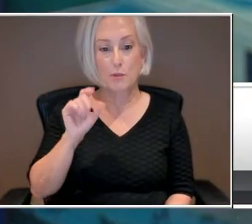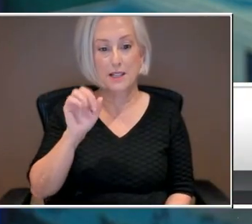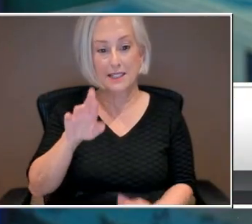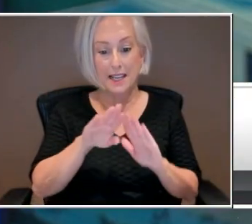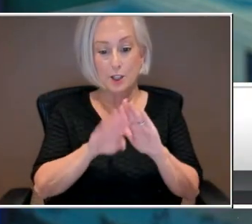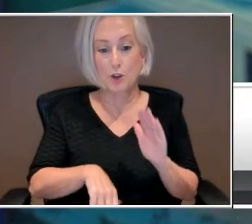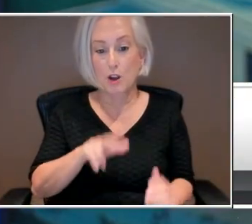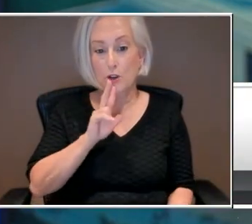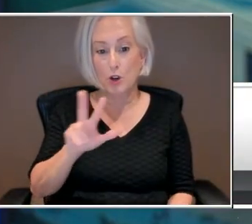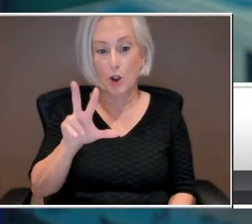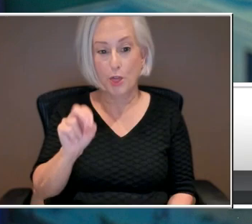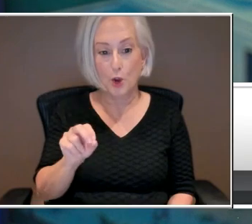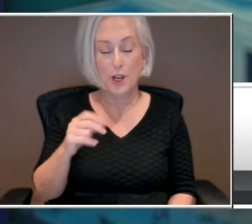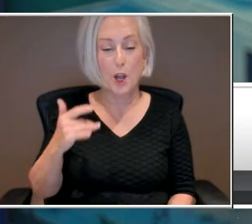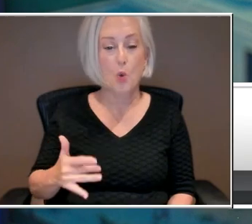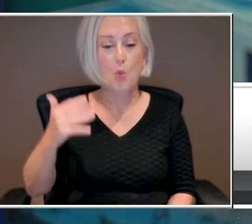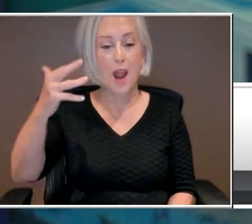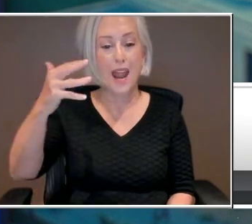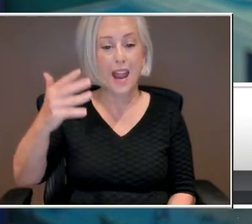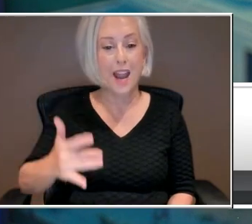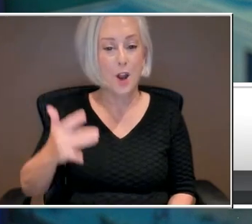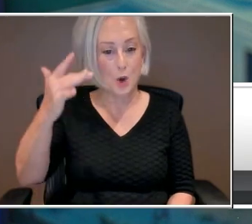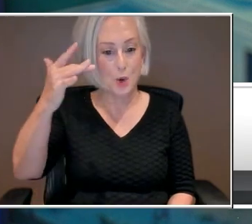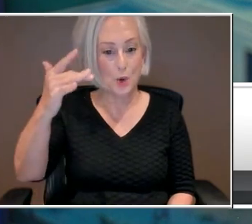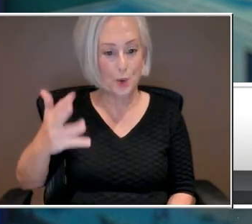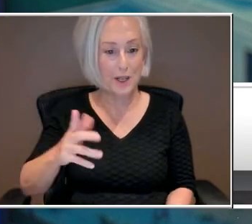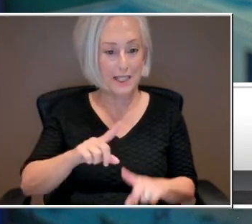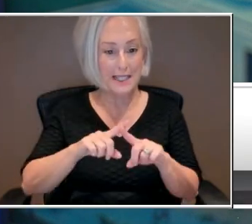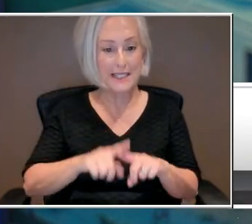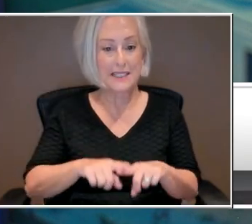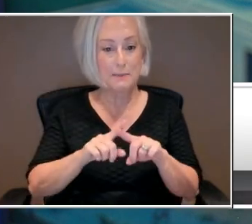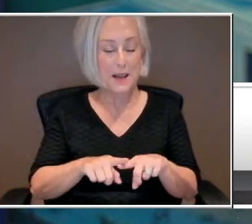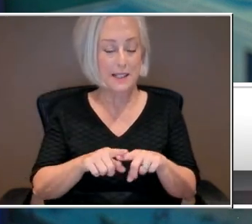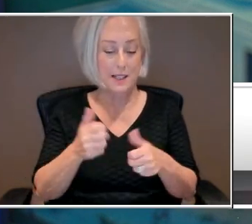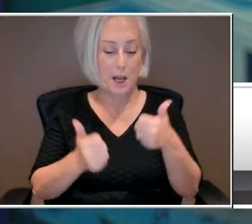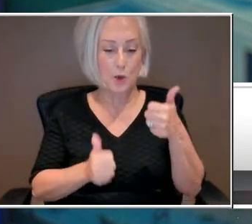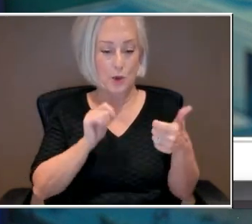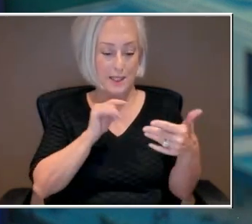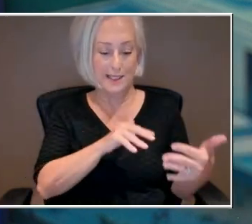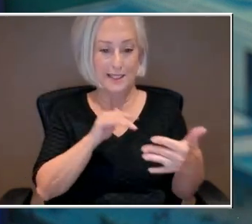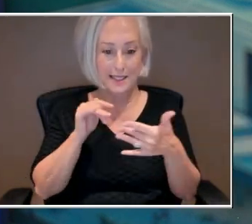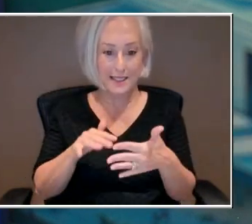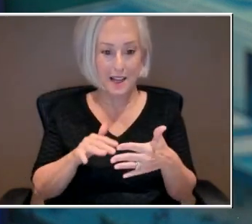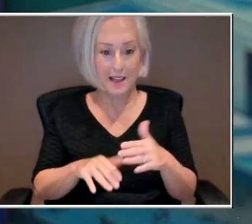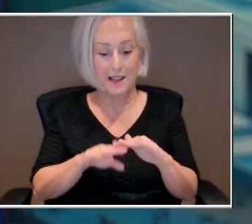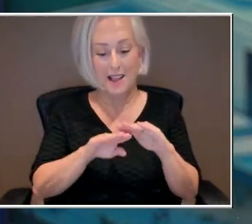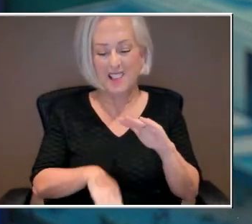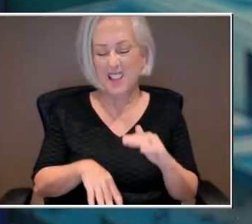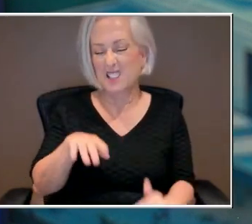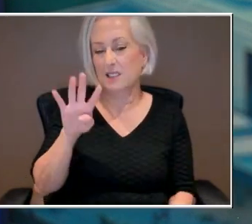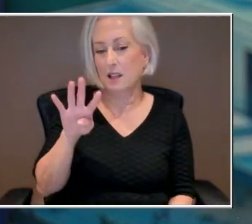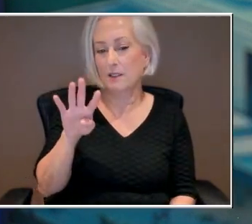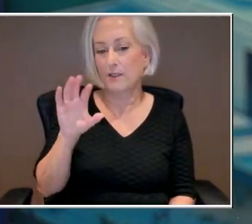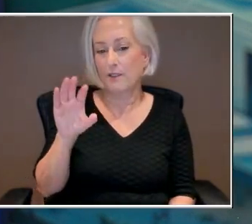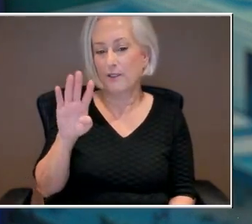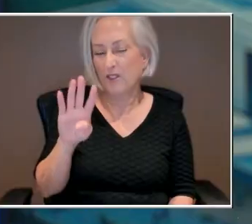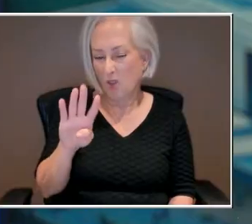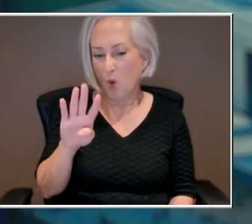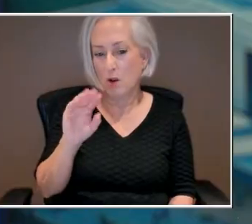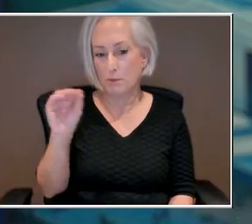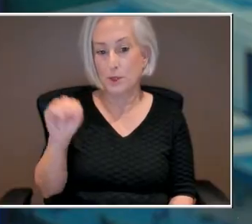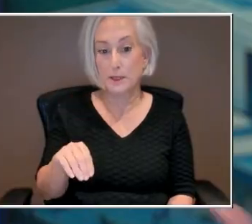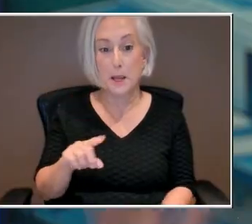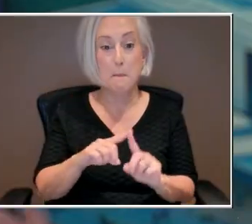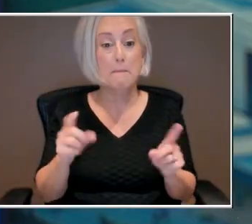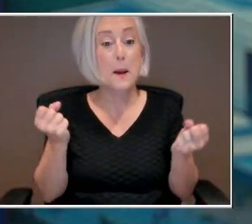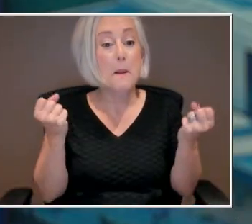pretty rare. Depends on the study you look at, less than 1%, less than 4%, but many young women are ignored